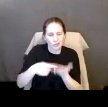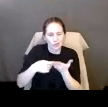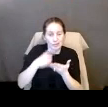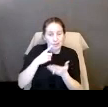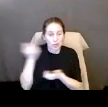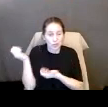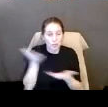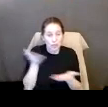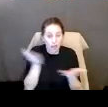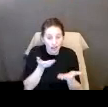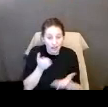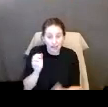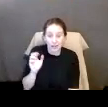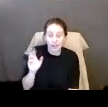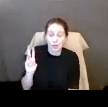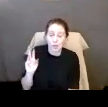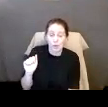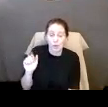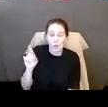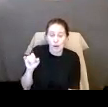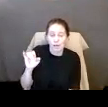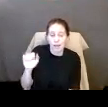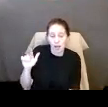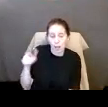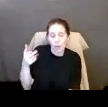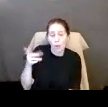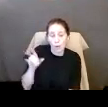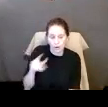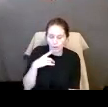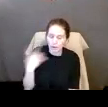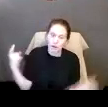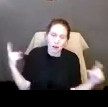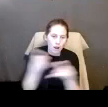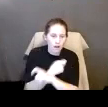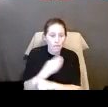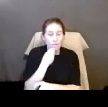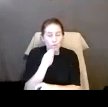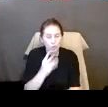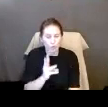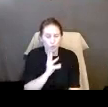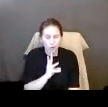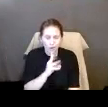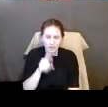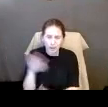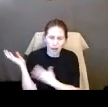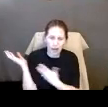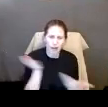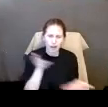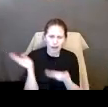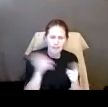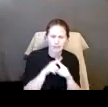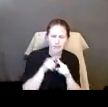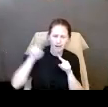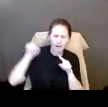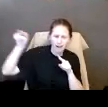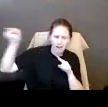Wadi el-Hudi was a very complex activity. Food and especially water needed to be imported from very far away,